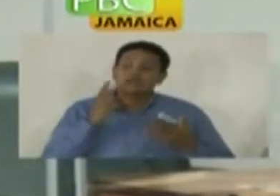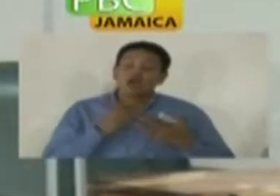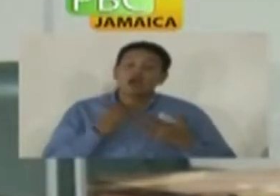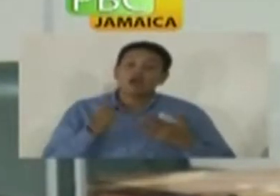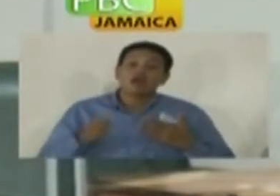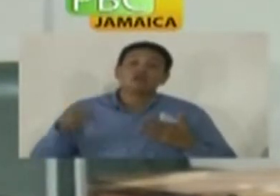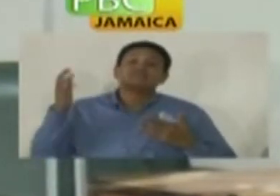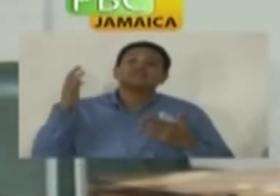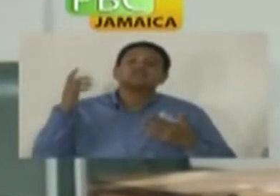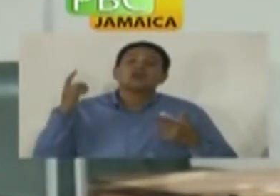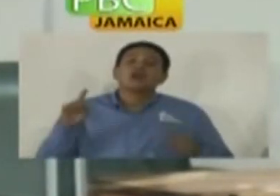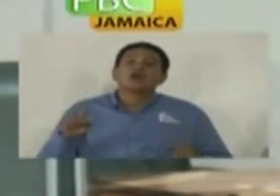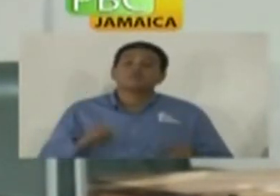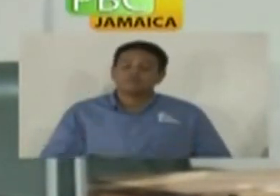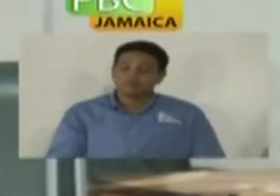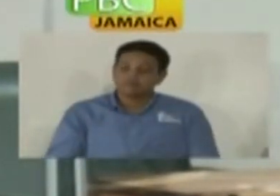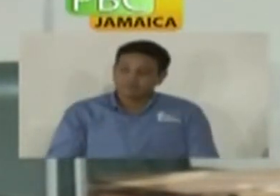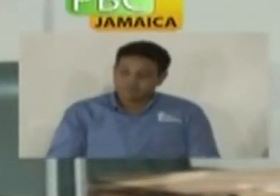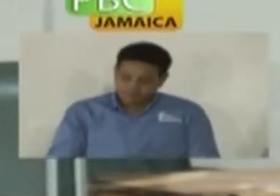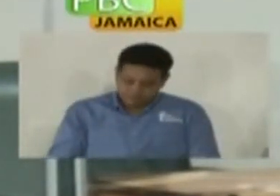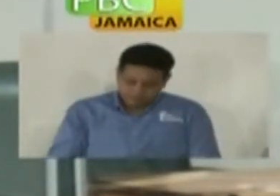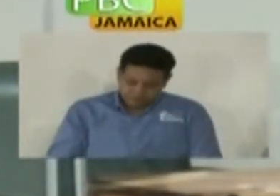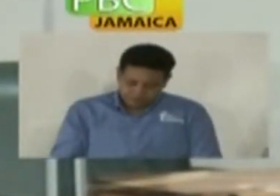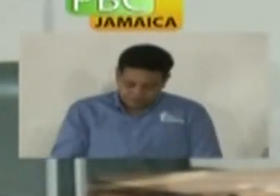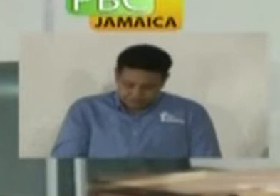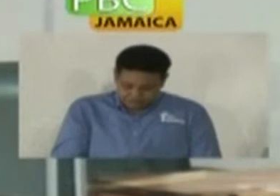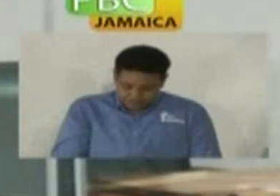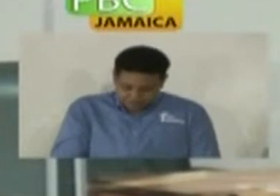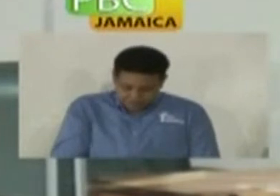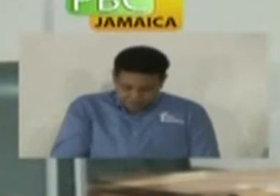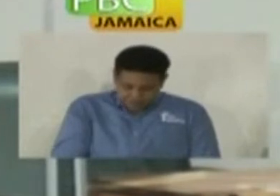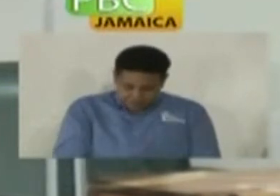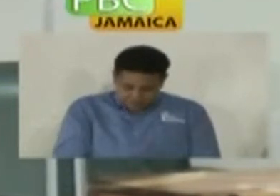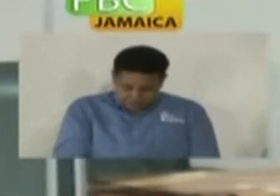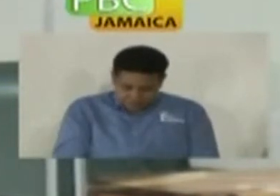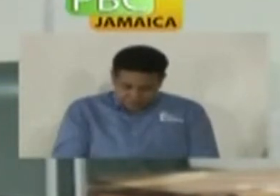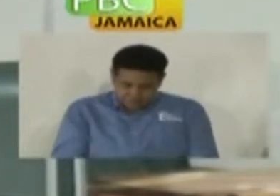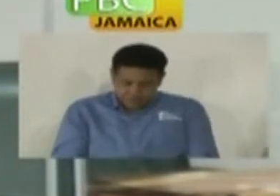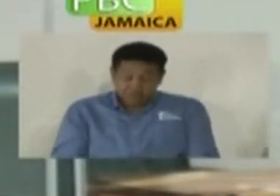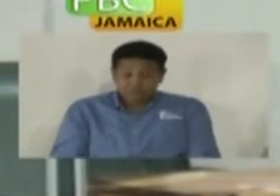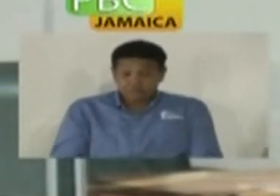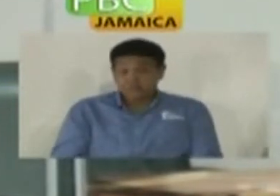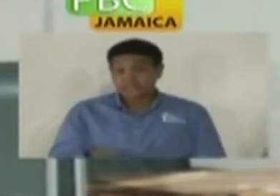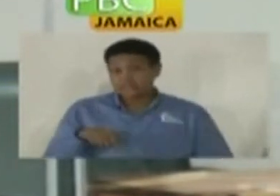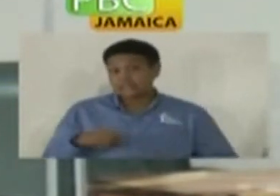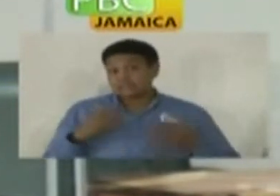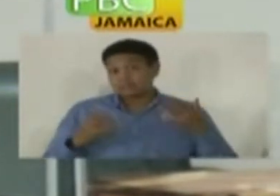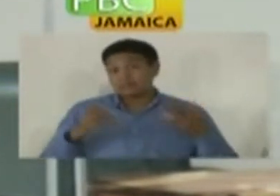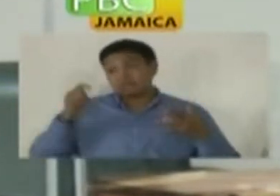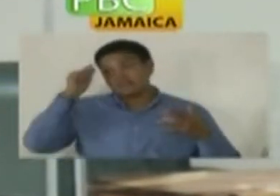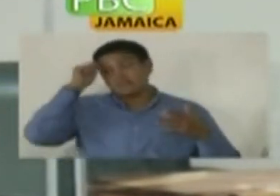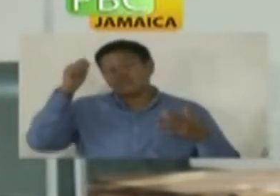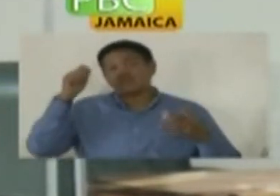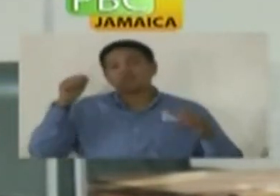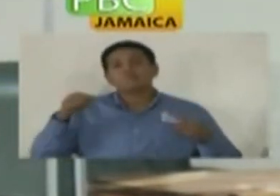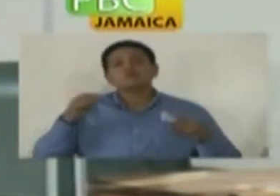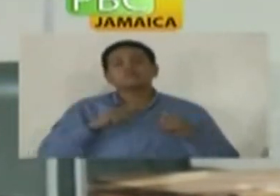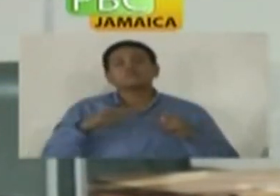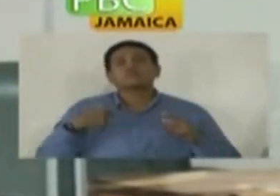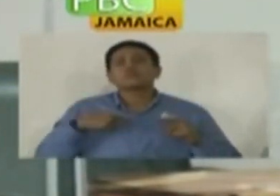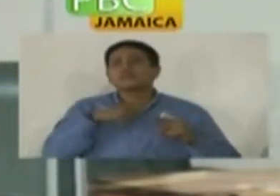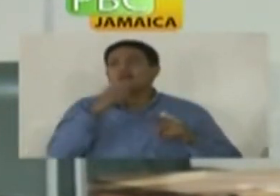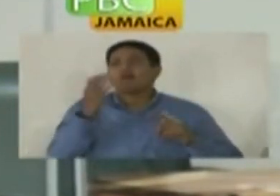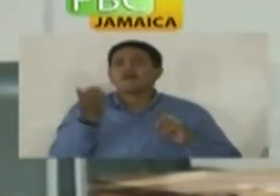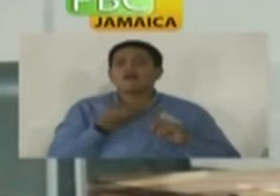secured. This might be a theoretical possibility, but we are not convinced there is